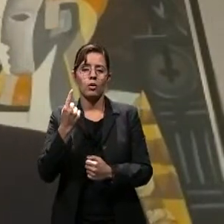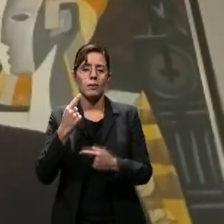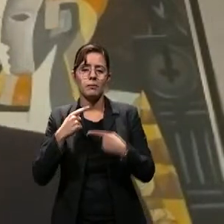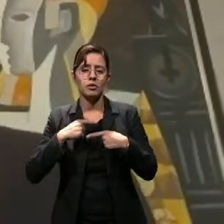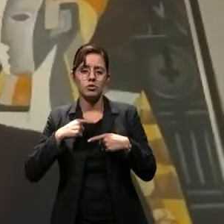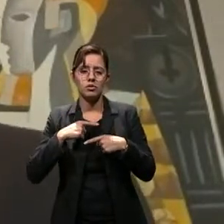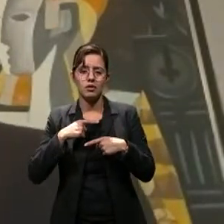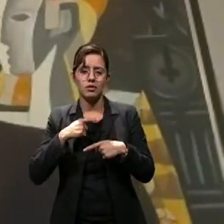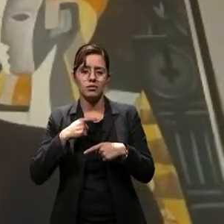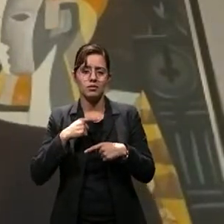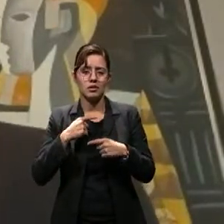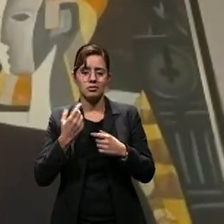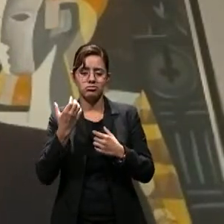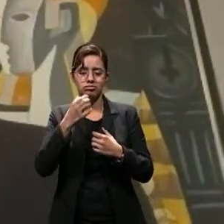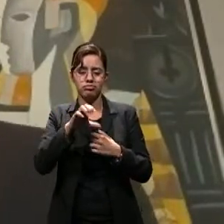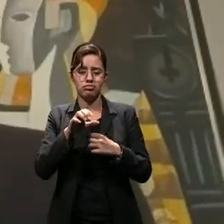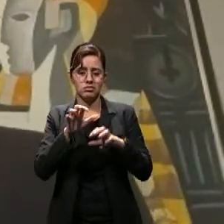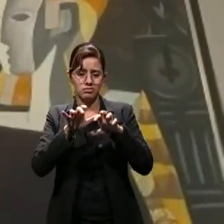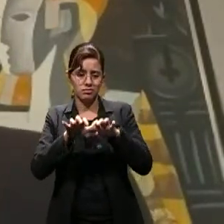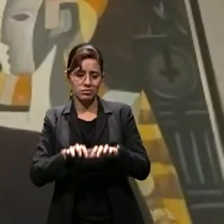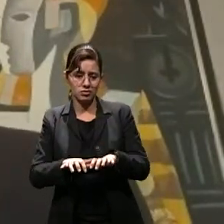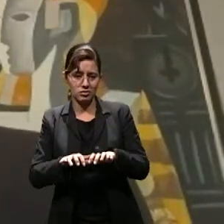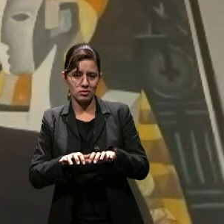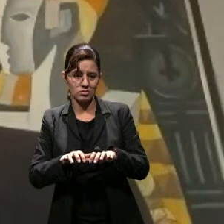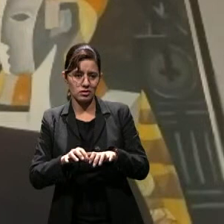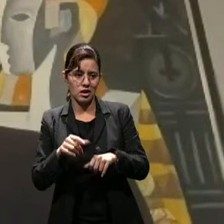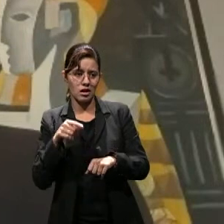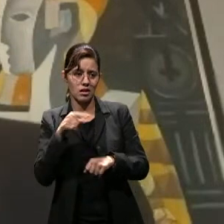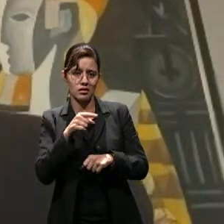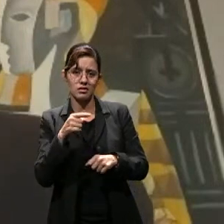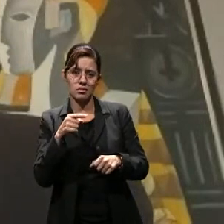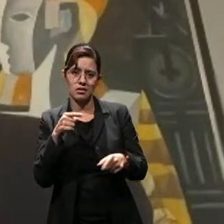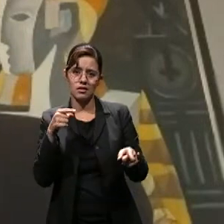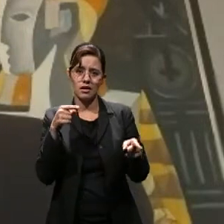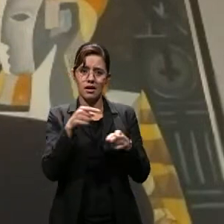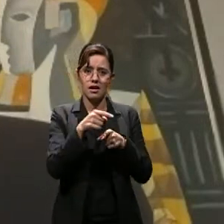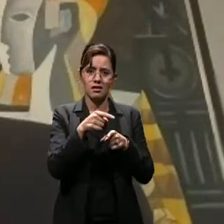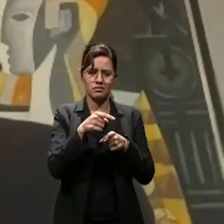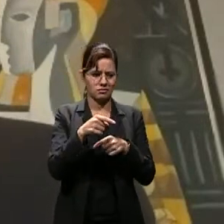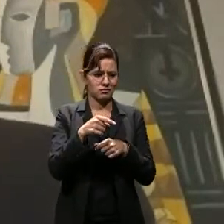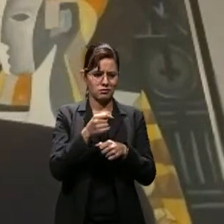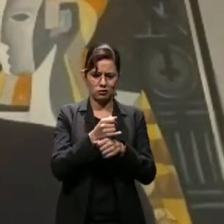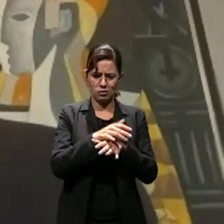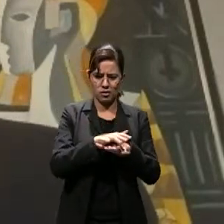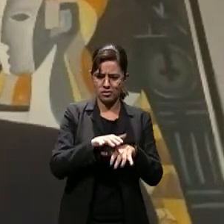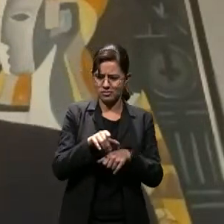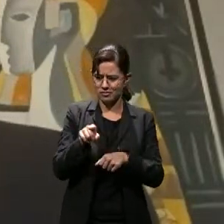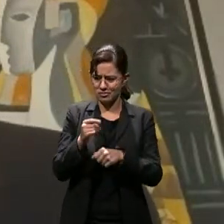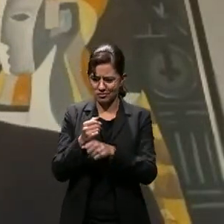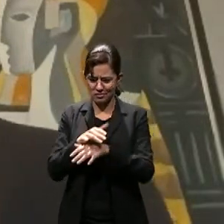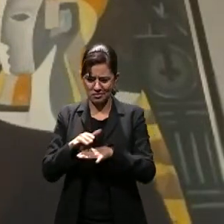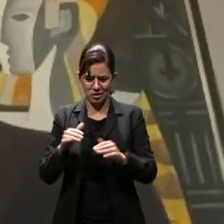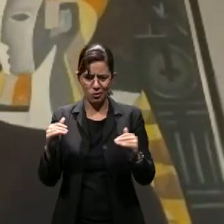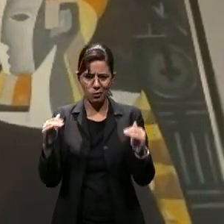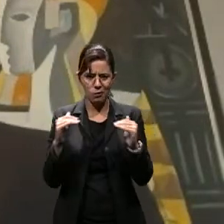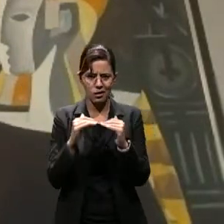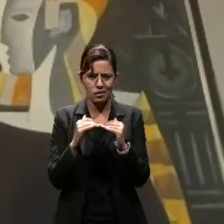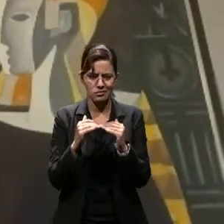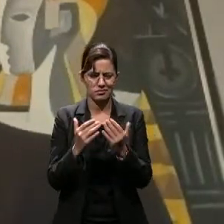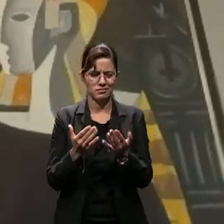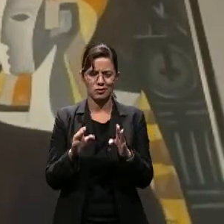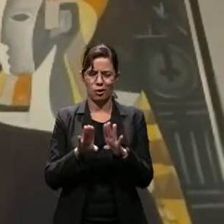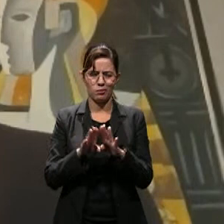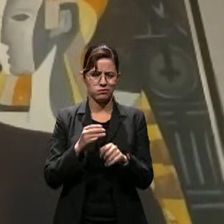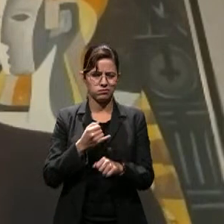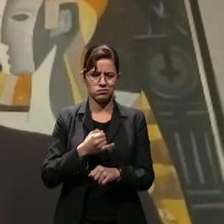regarding a fraud accusation has the same value as that of a tweeter. How can that be